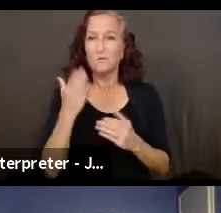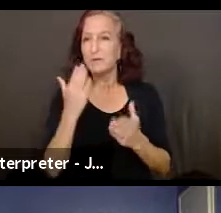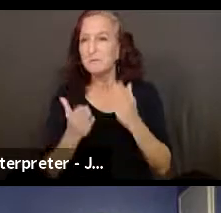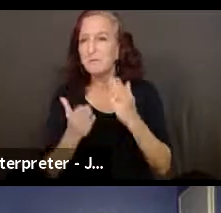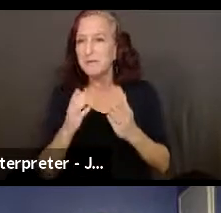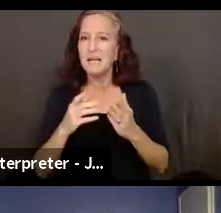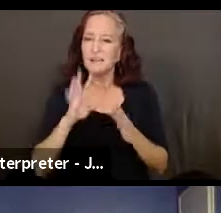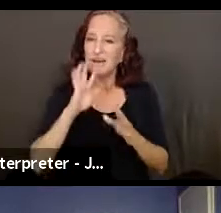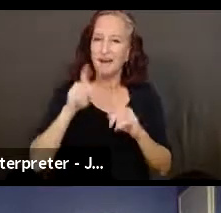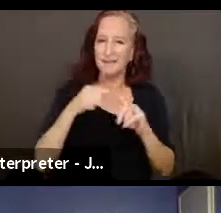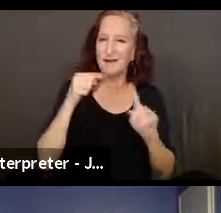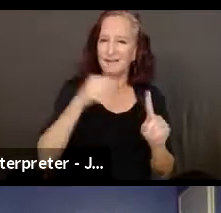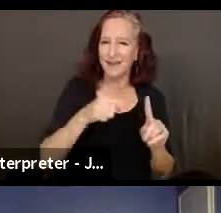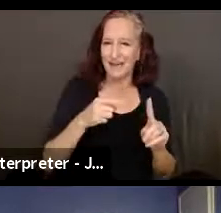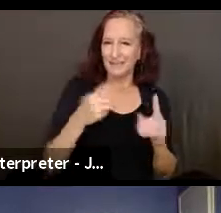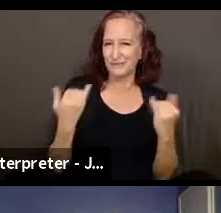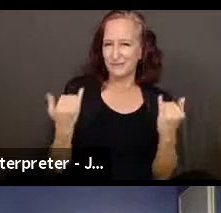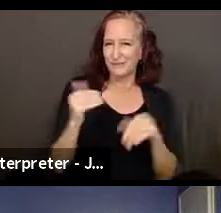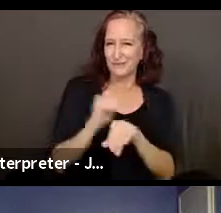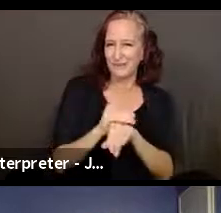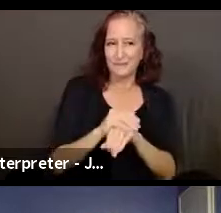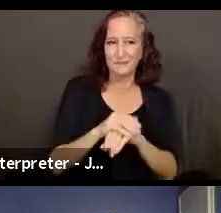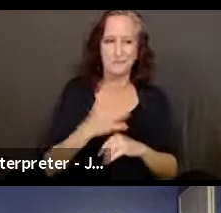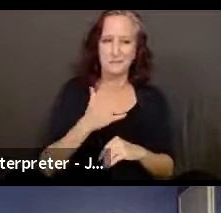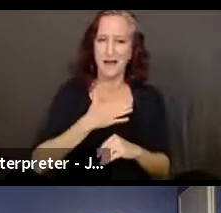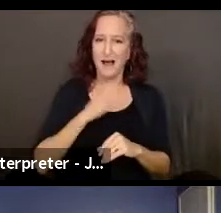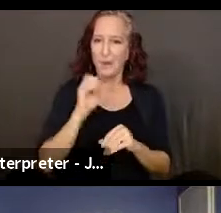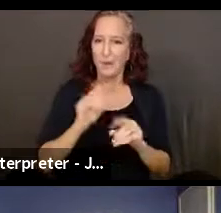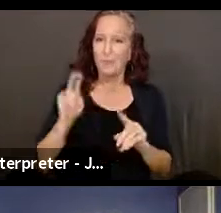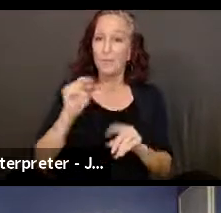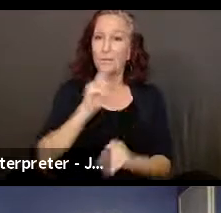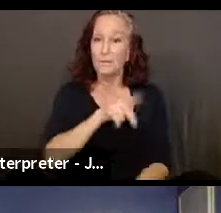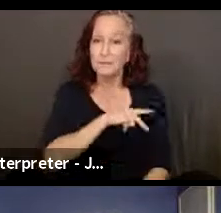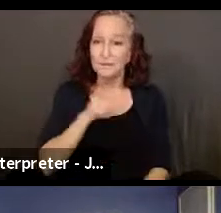I, in a bit. The first